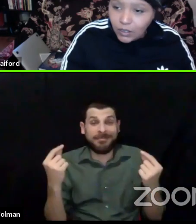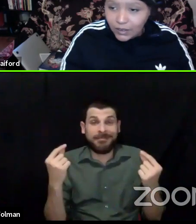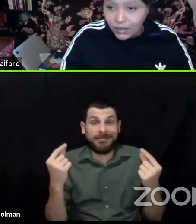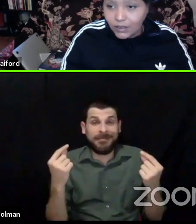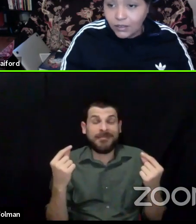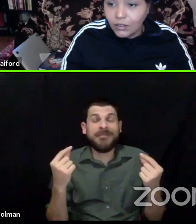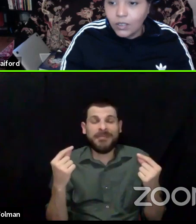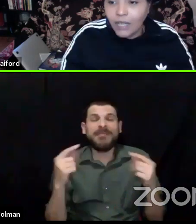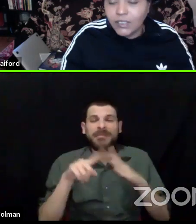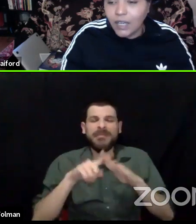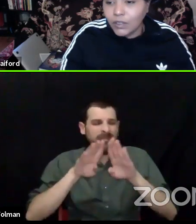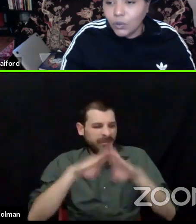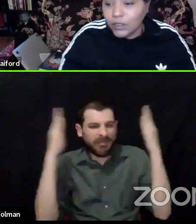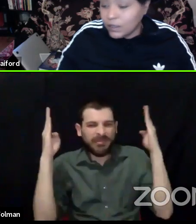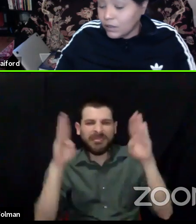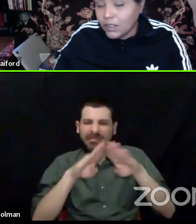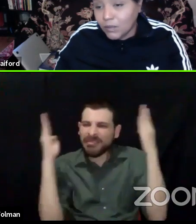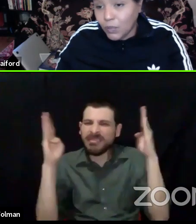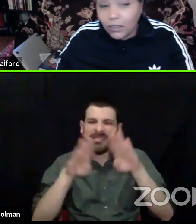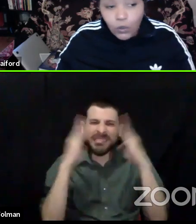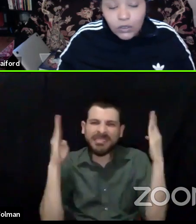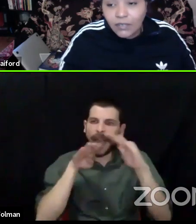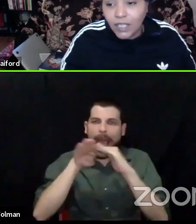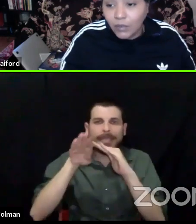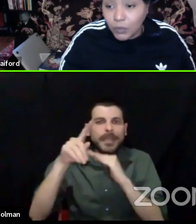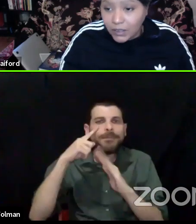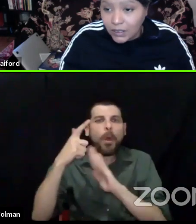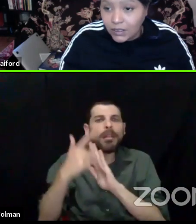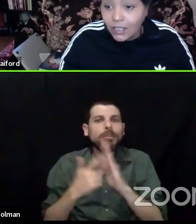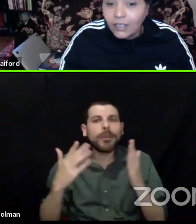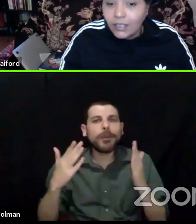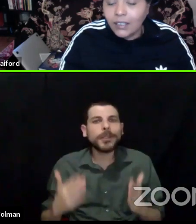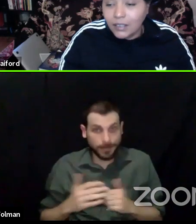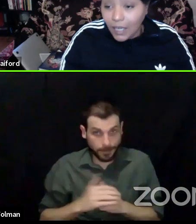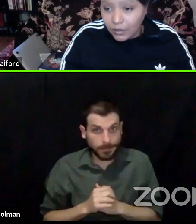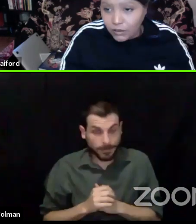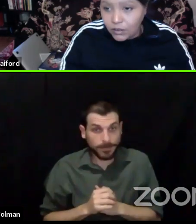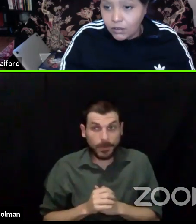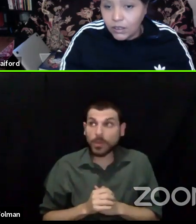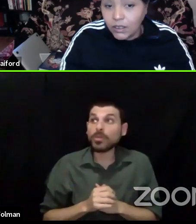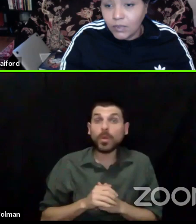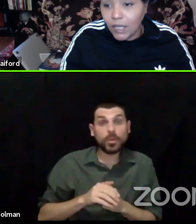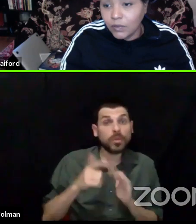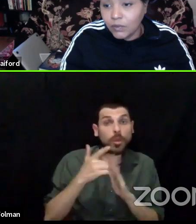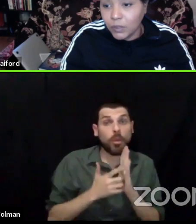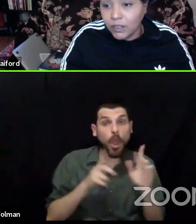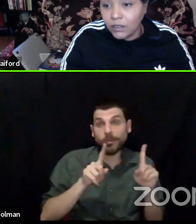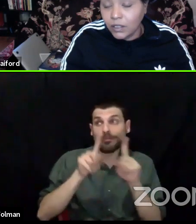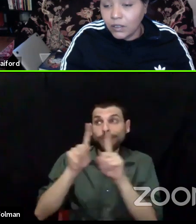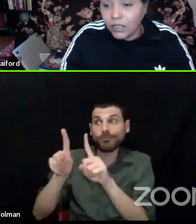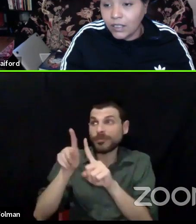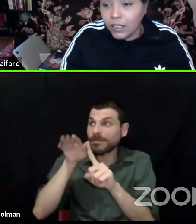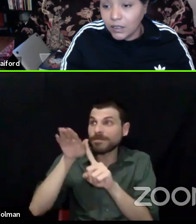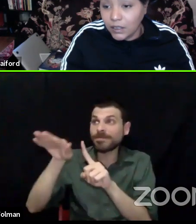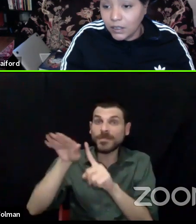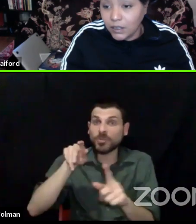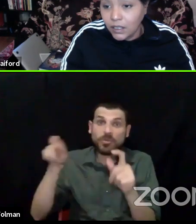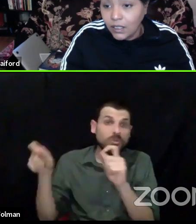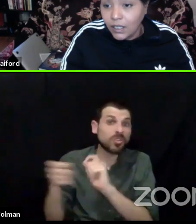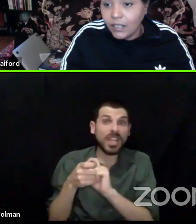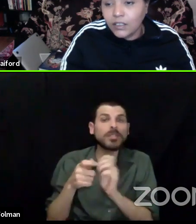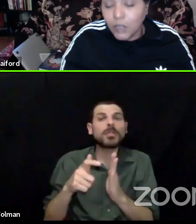legal access. You know, you have to have a lawyer to do something about it, or you have to have a process that entitles you to some type of repair on that